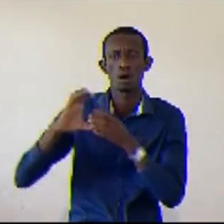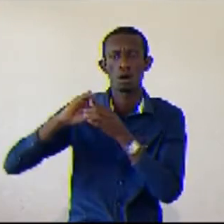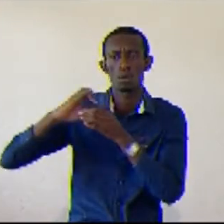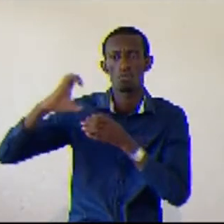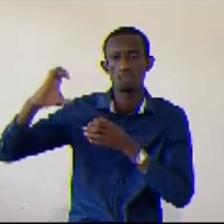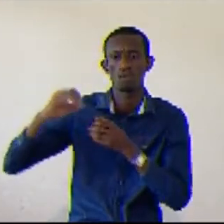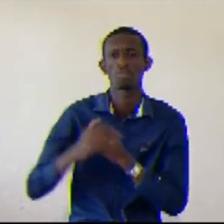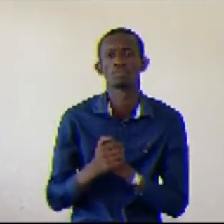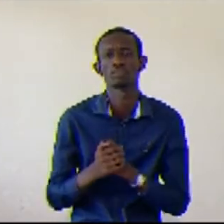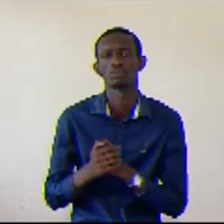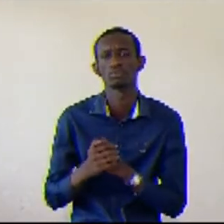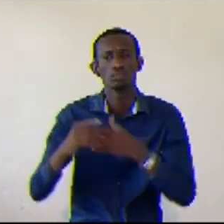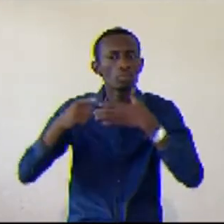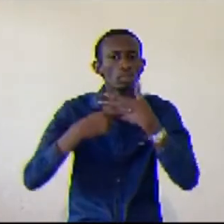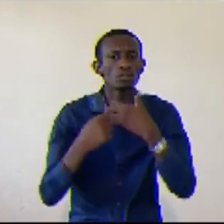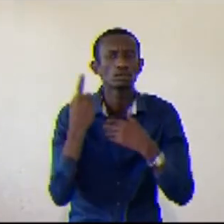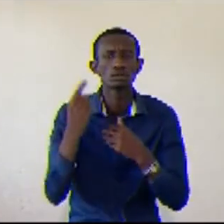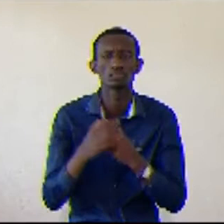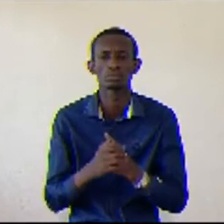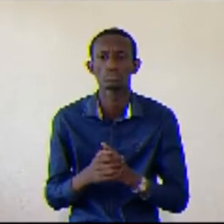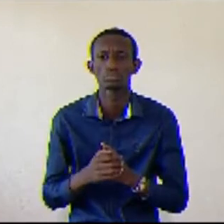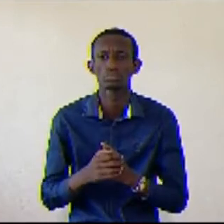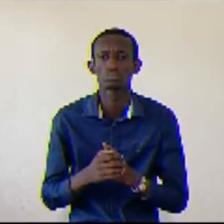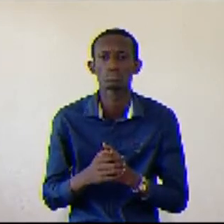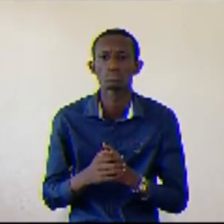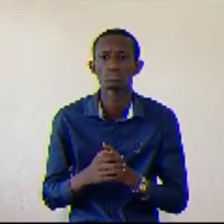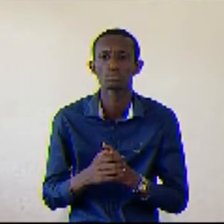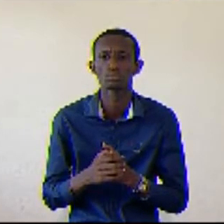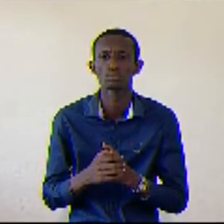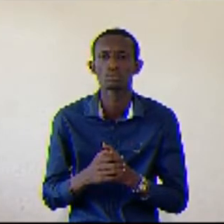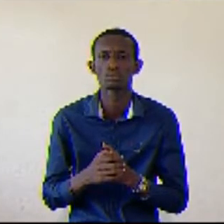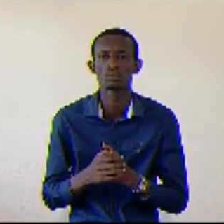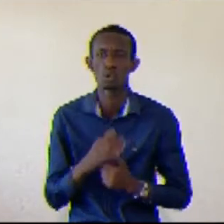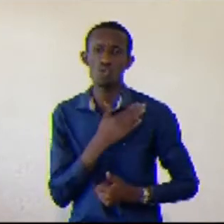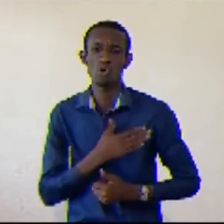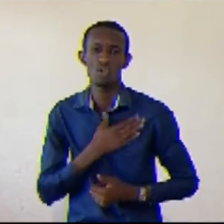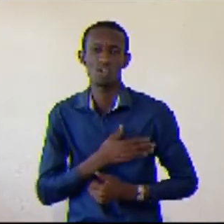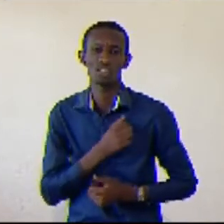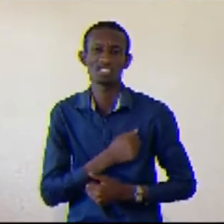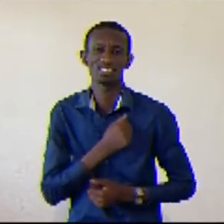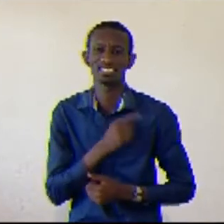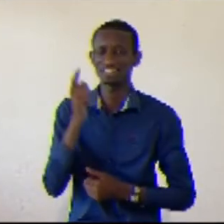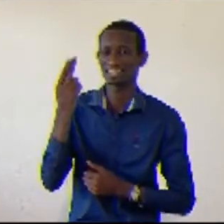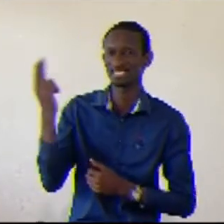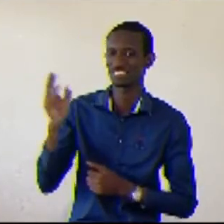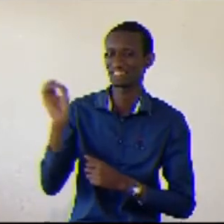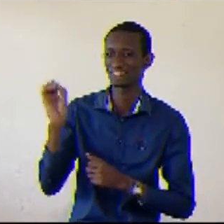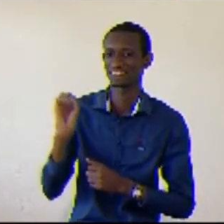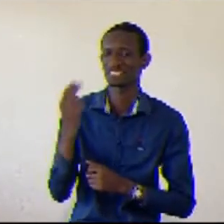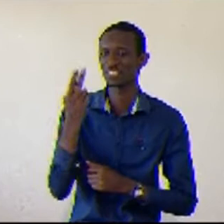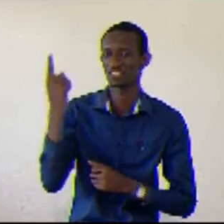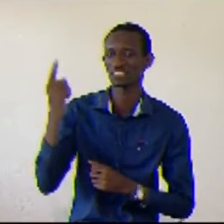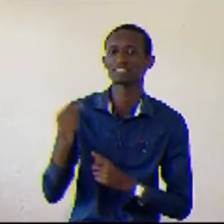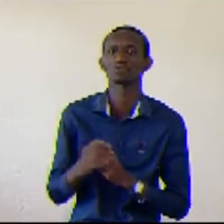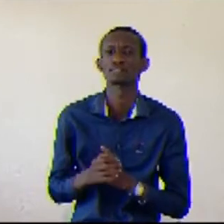1. This will be equal to, I hope this is 21. I'm sorry, it says there. I'll